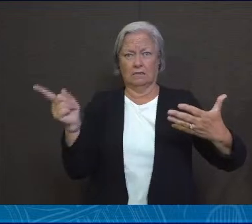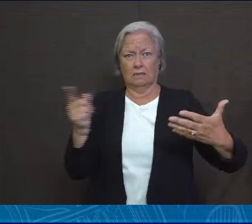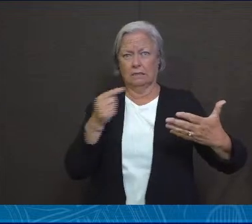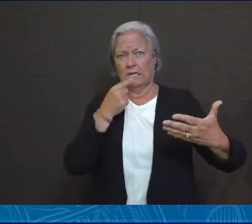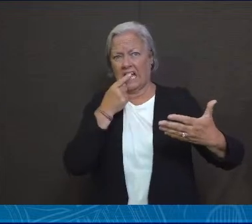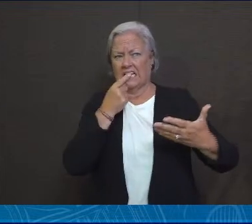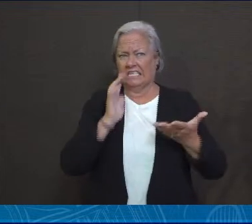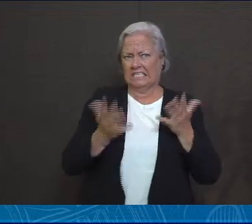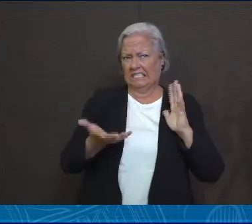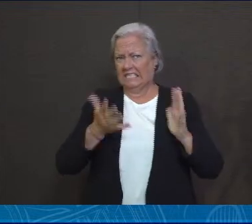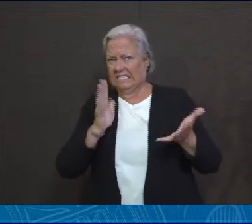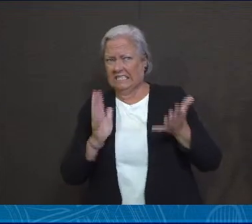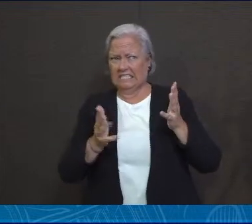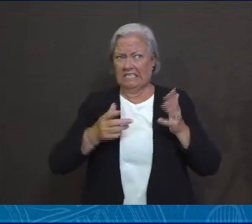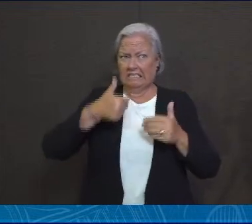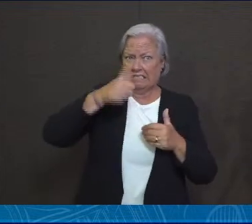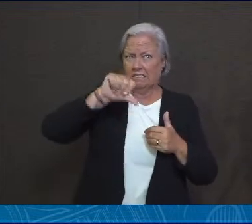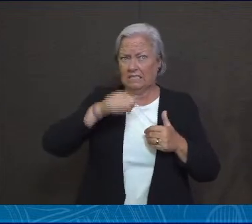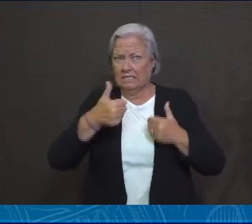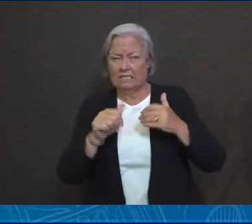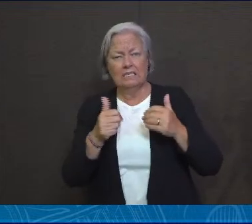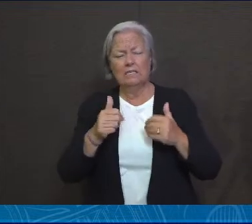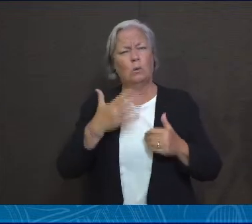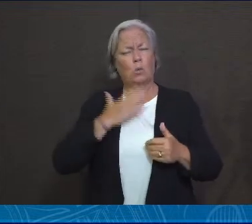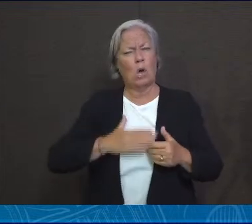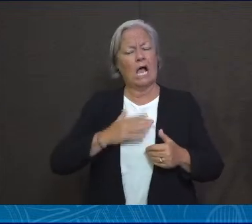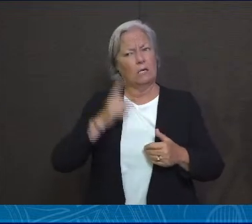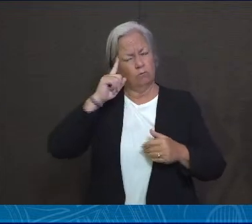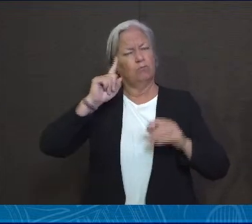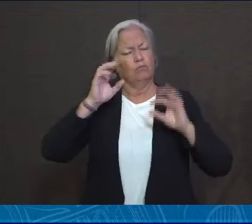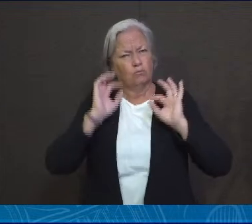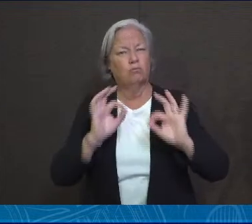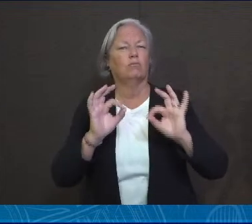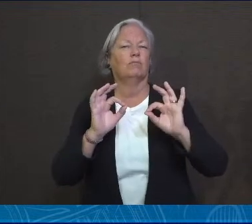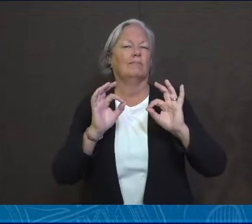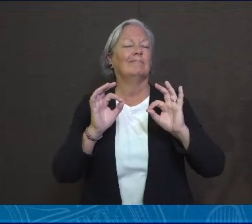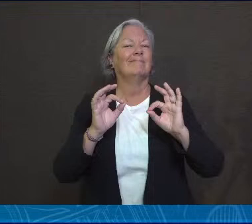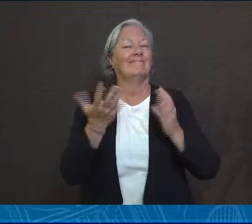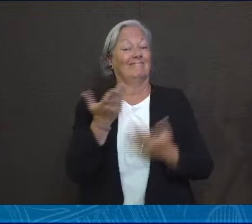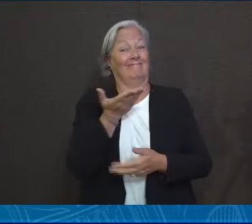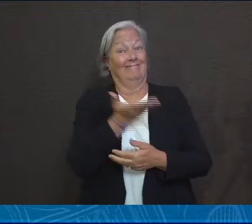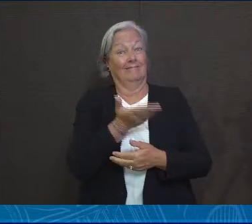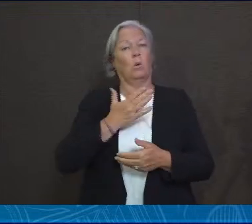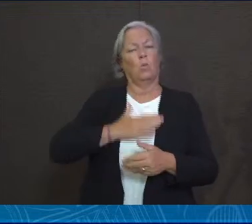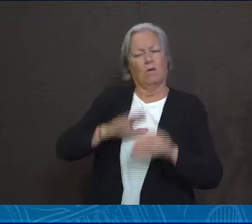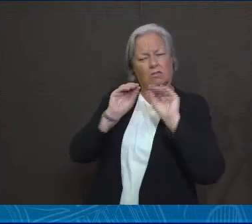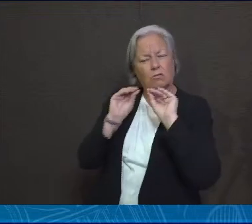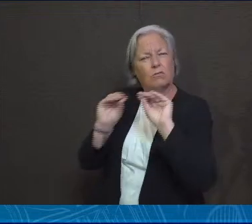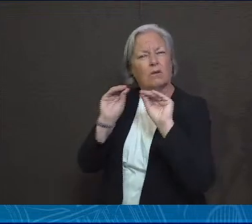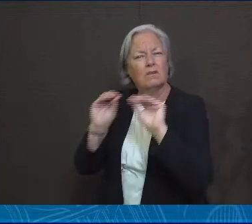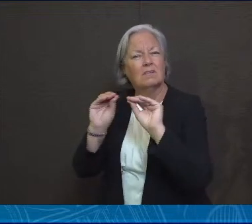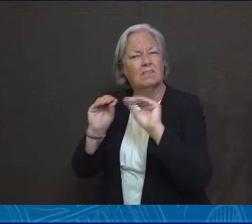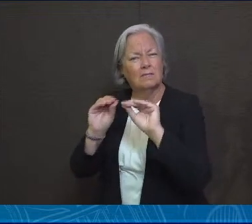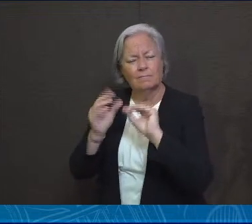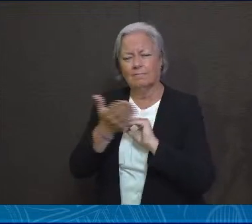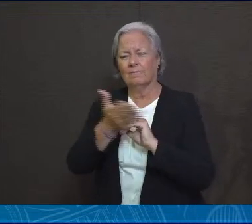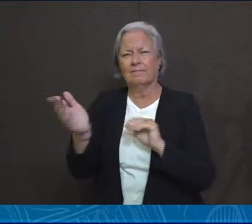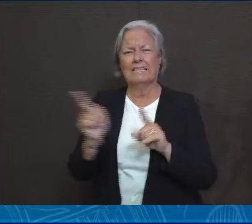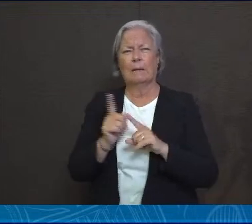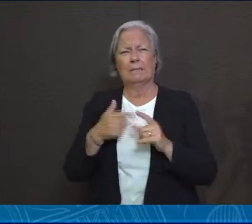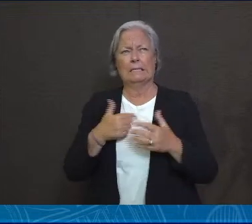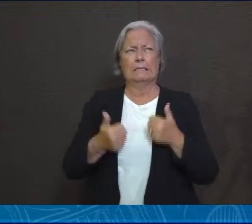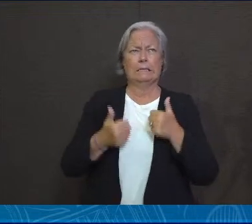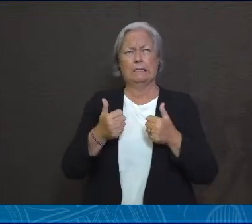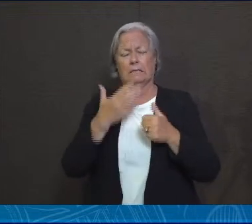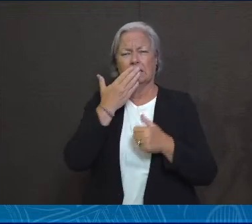uncertainty needs to be dealt with. And so part of the program, part of what we need to train people to do is how to deal with uncertainty, how to deal with these data